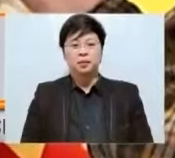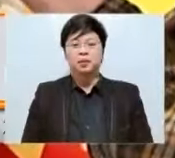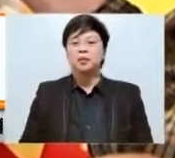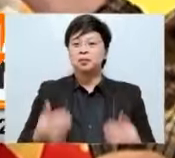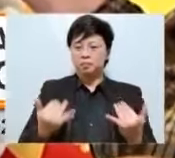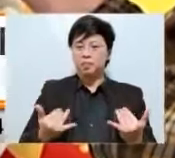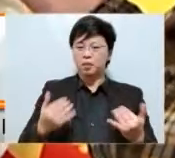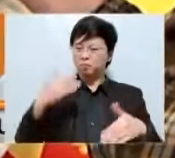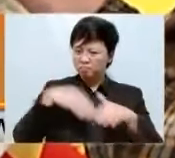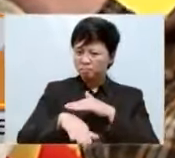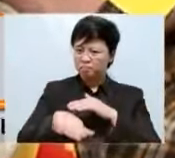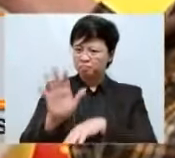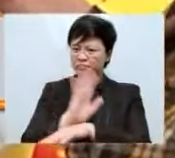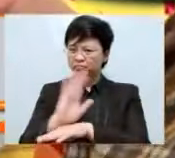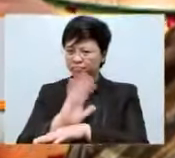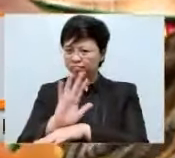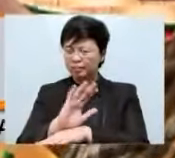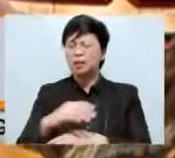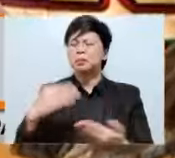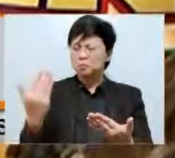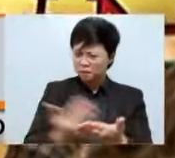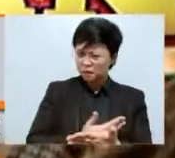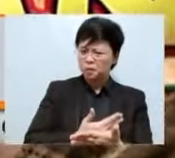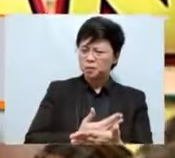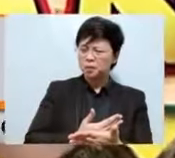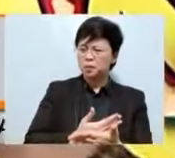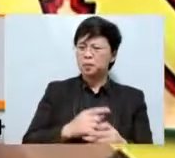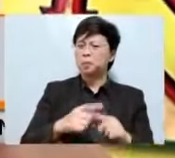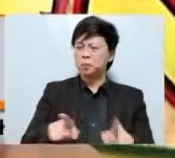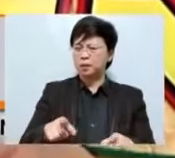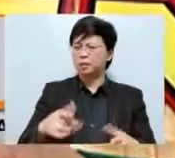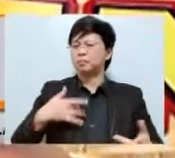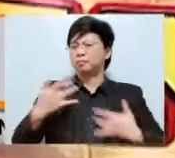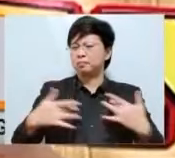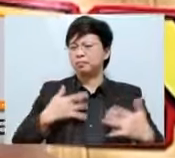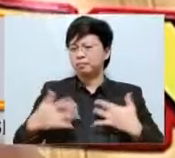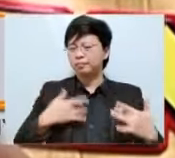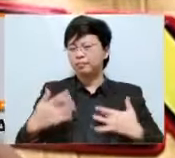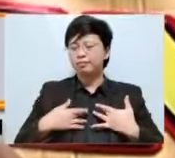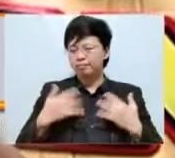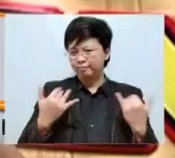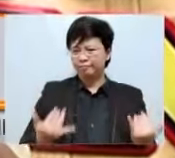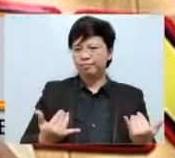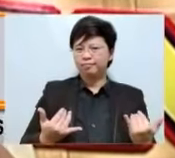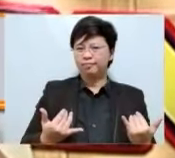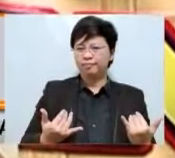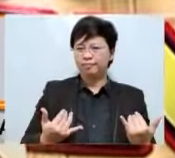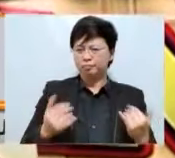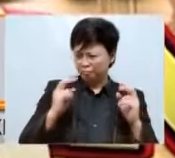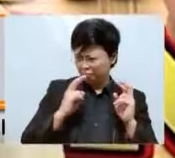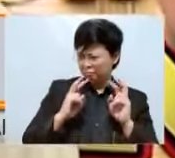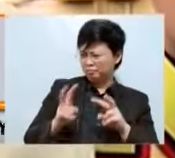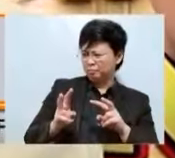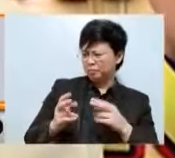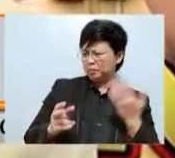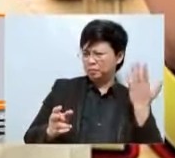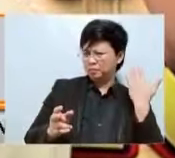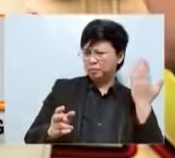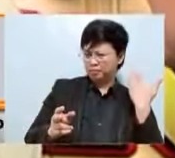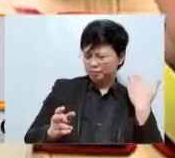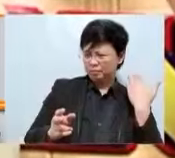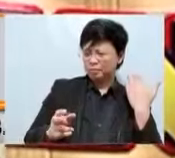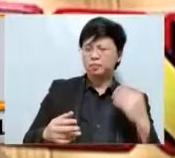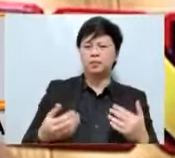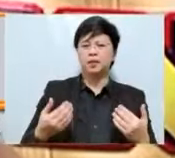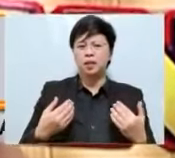to me a little bit. But I'm enjoying it so far. Of course, there were glimpses of it in the past, you know, doing commercials with the